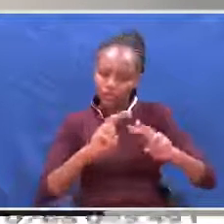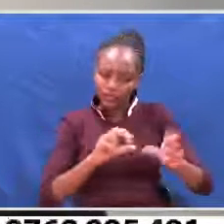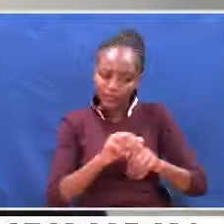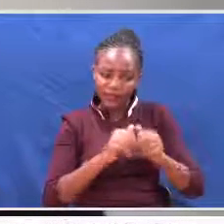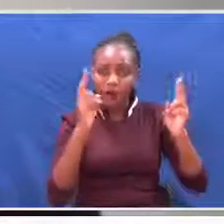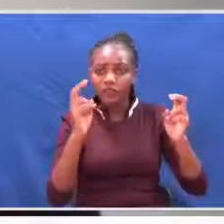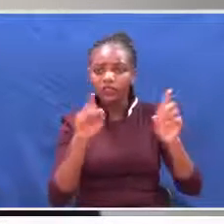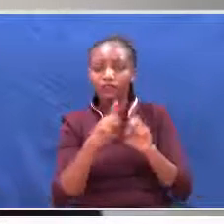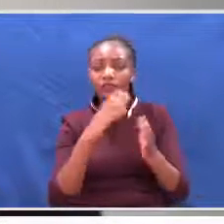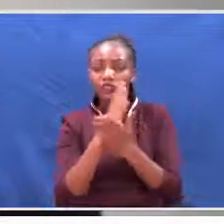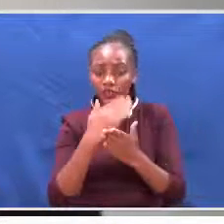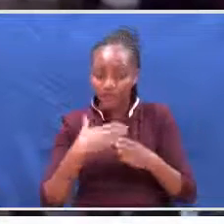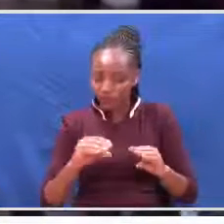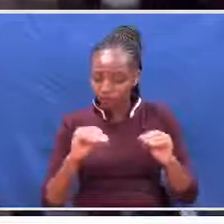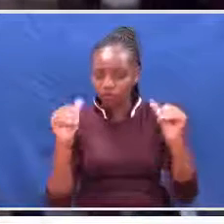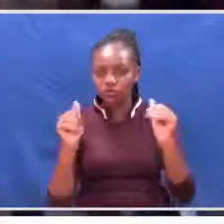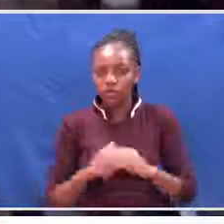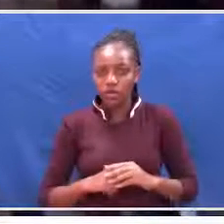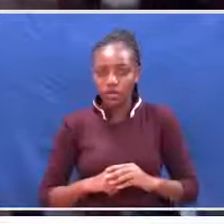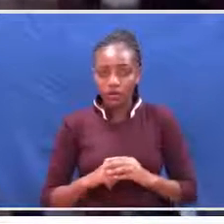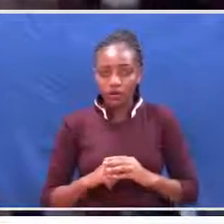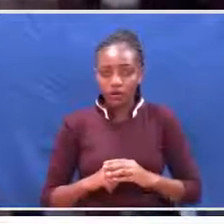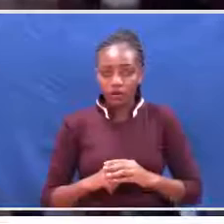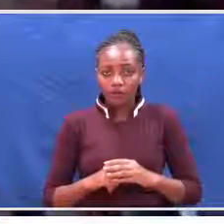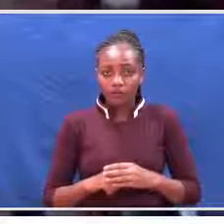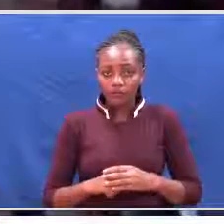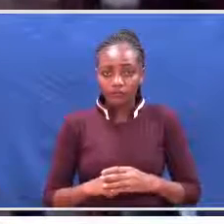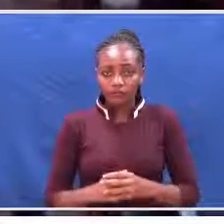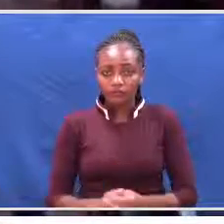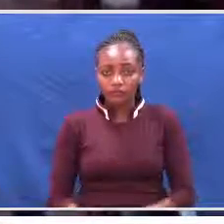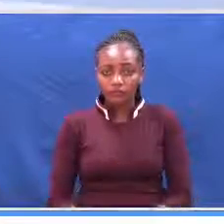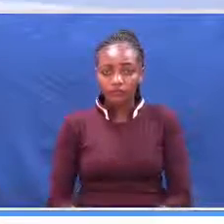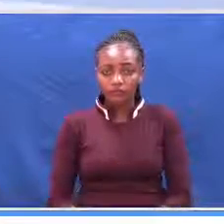matter to find a long-lasting solution. Musa Salah, TV 47.